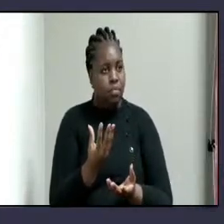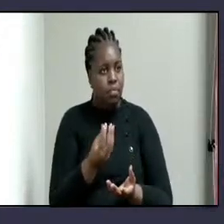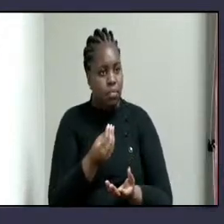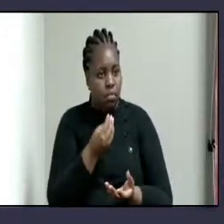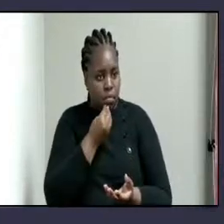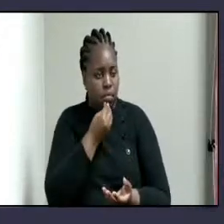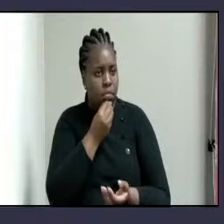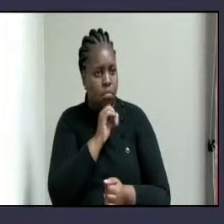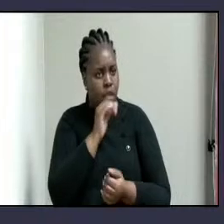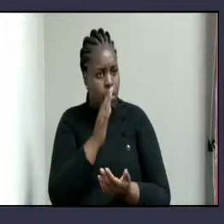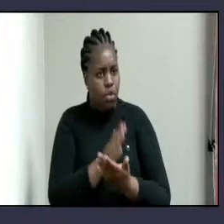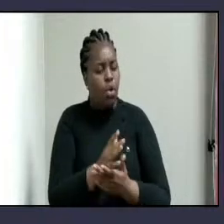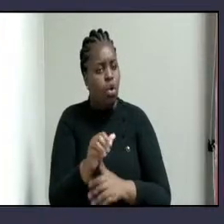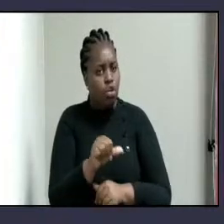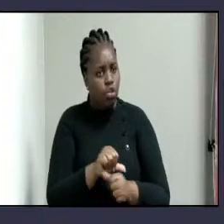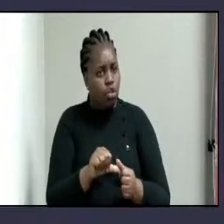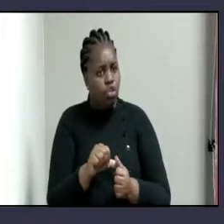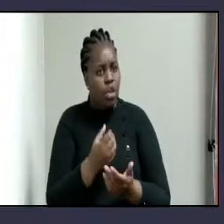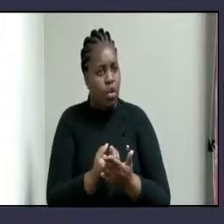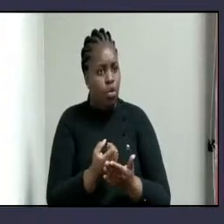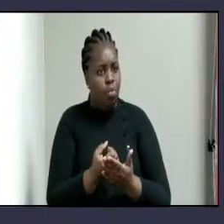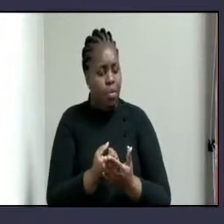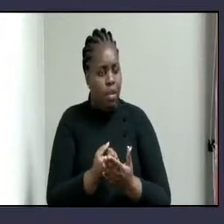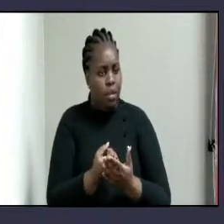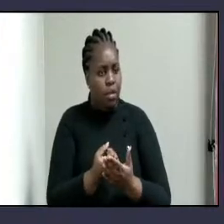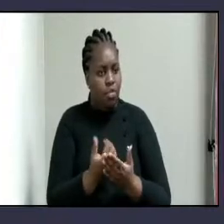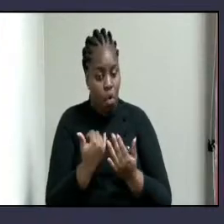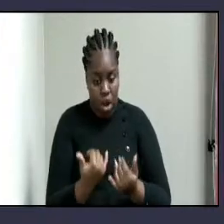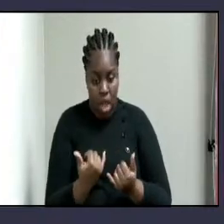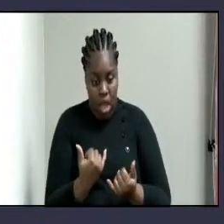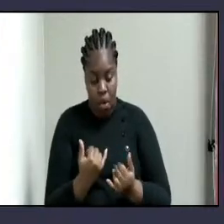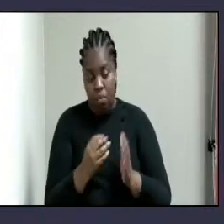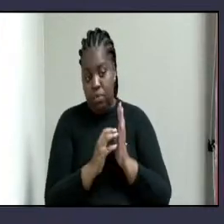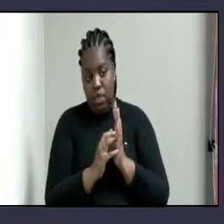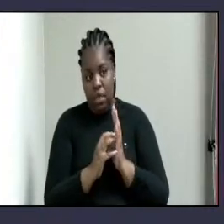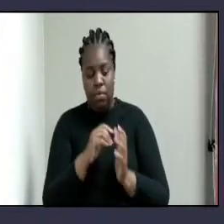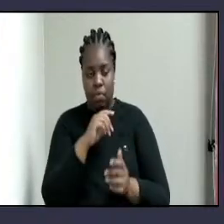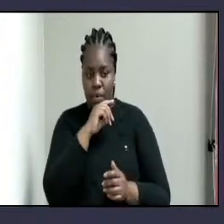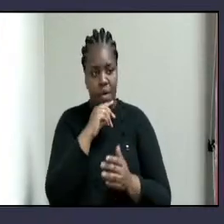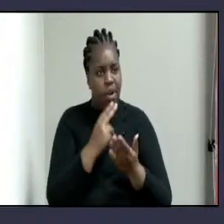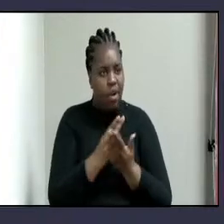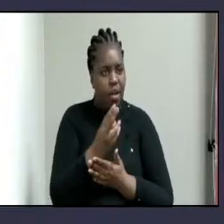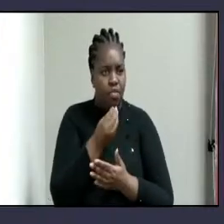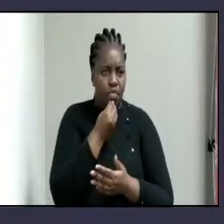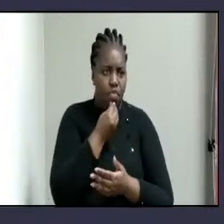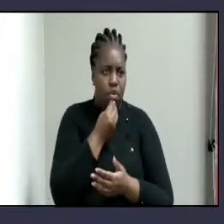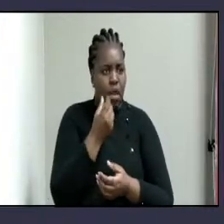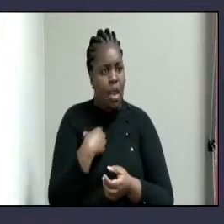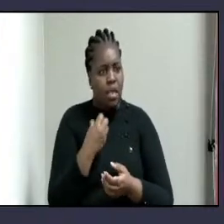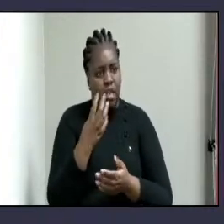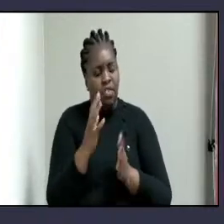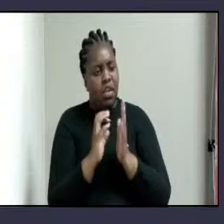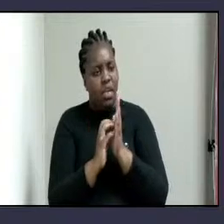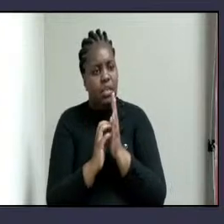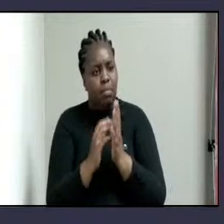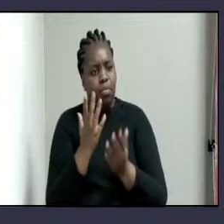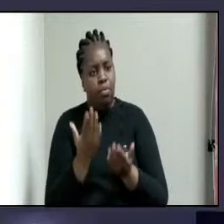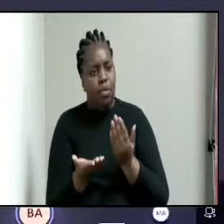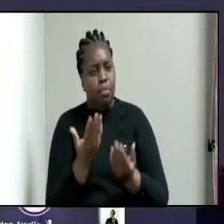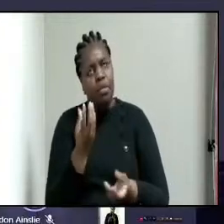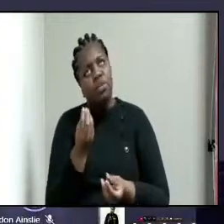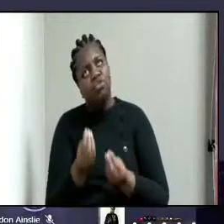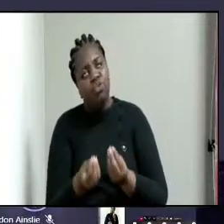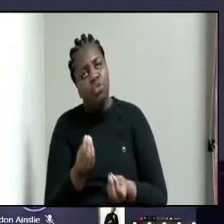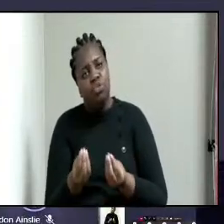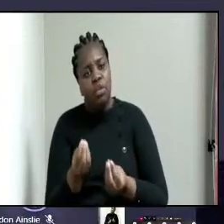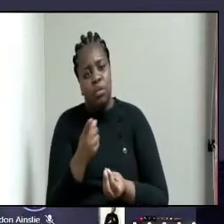means, to ensure that socioeconomic rights are realized. In this particular context, the right to food. I'll give an example of maybe